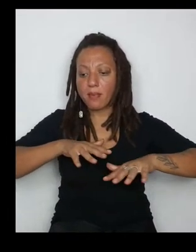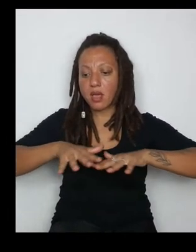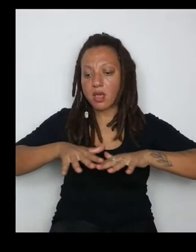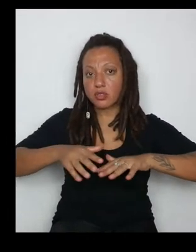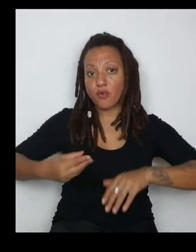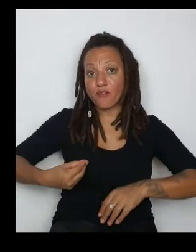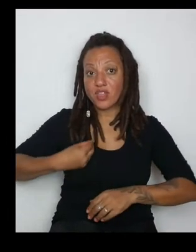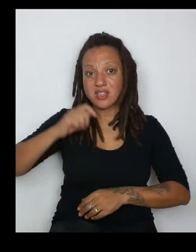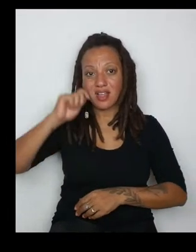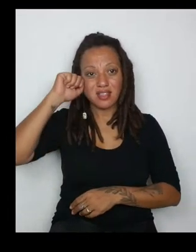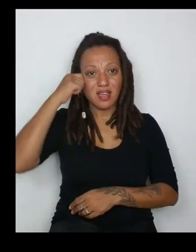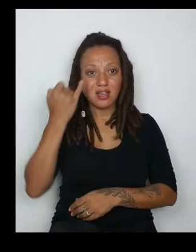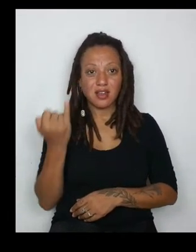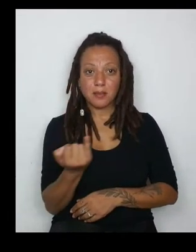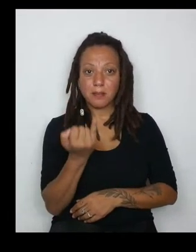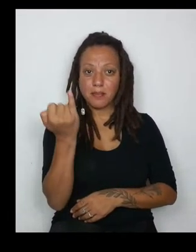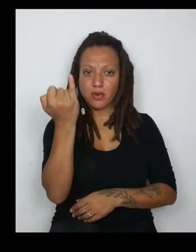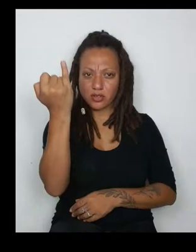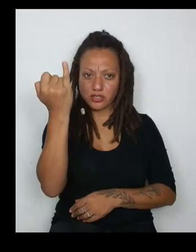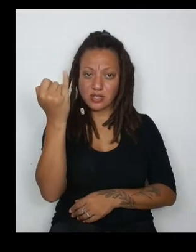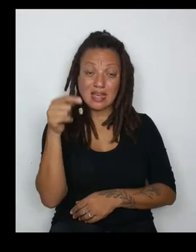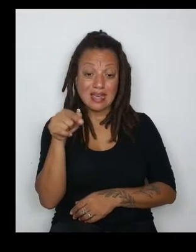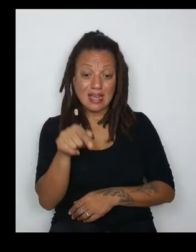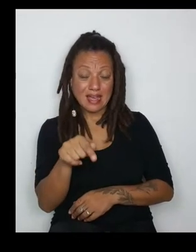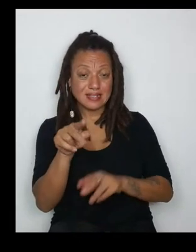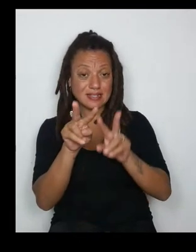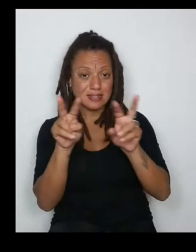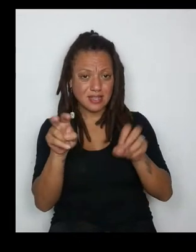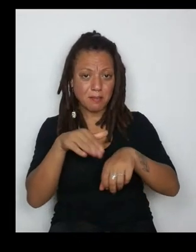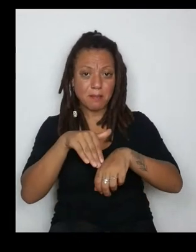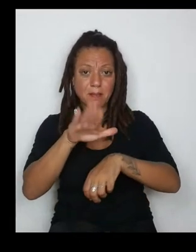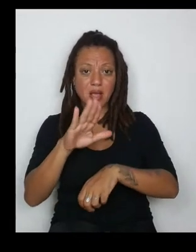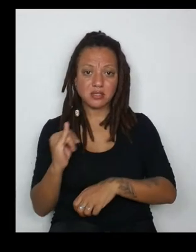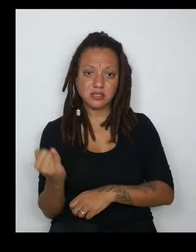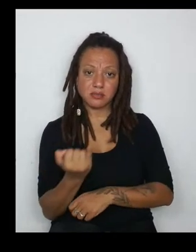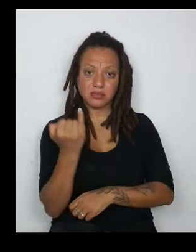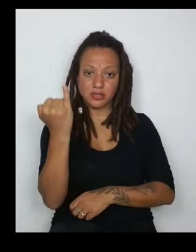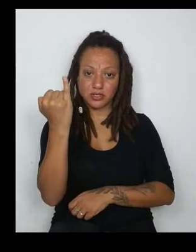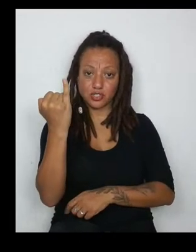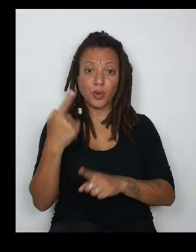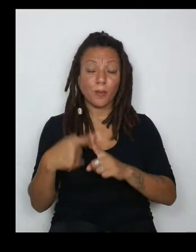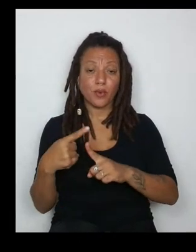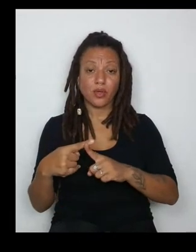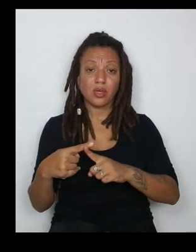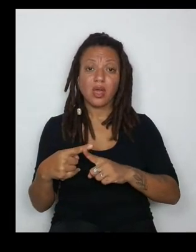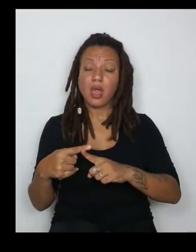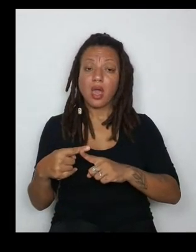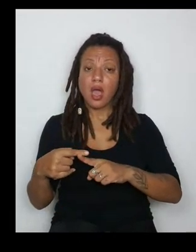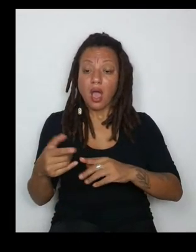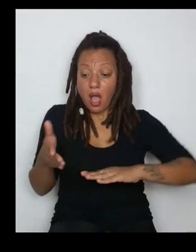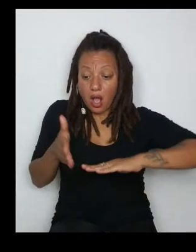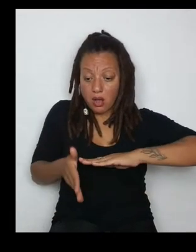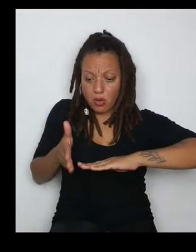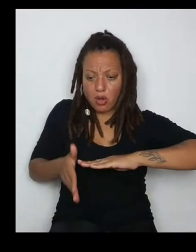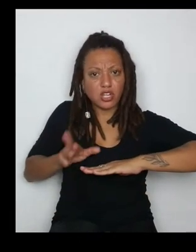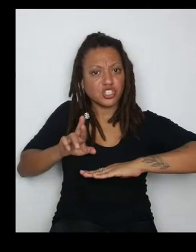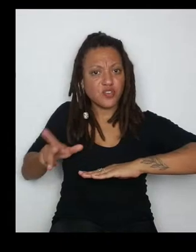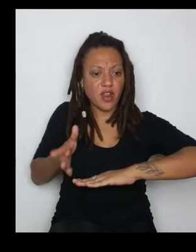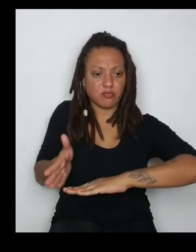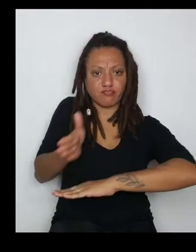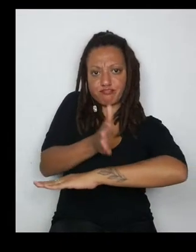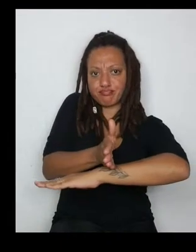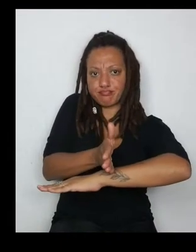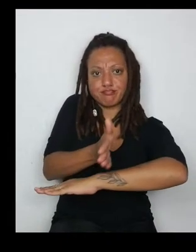it i think it is a different moment to think with gogan now than i think it was even in those very very important and